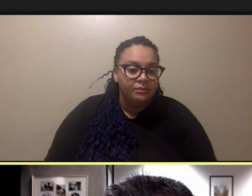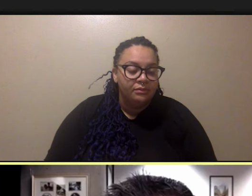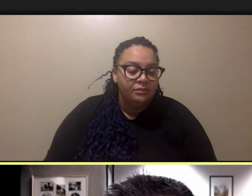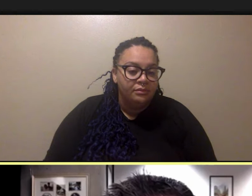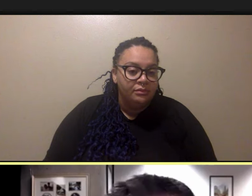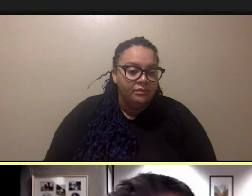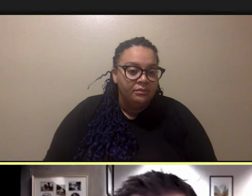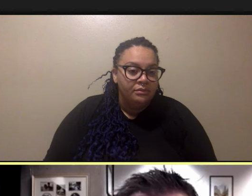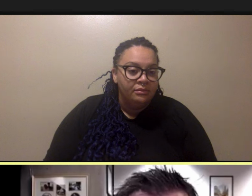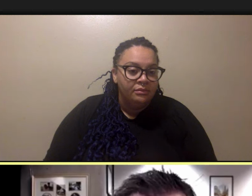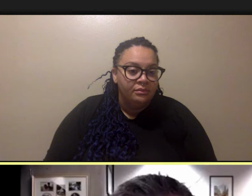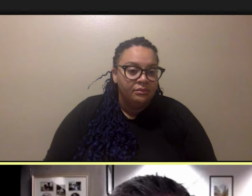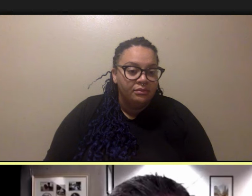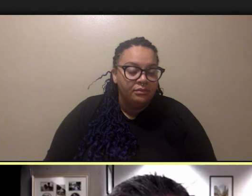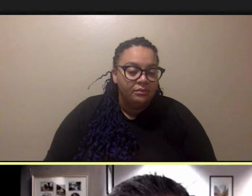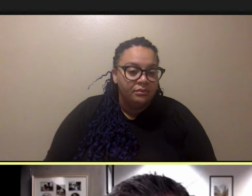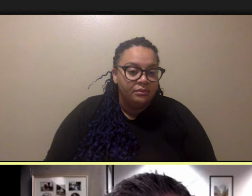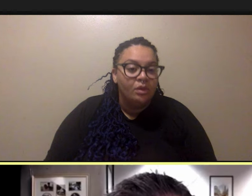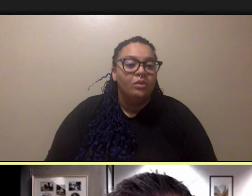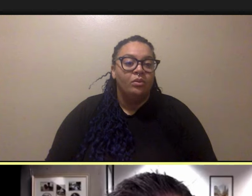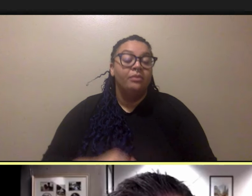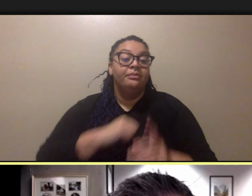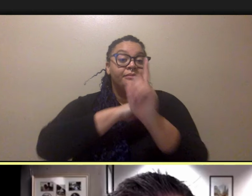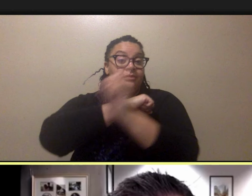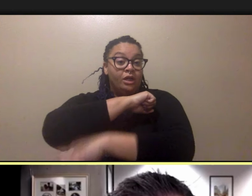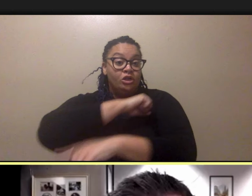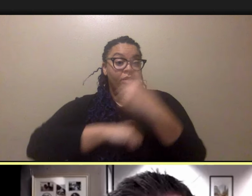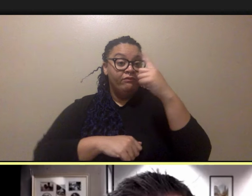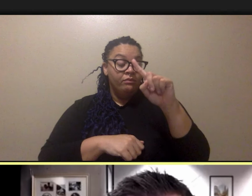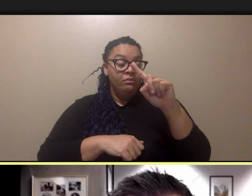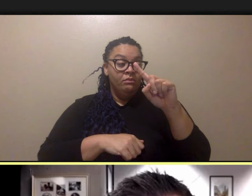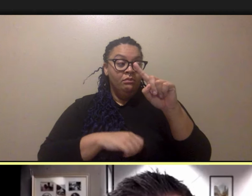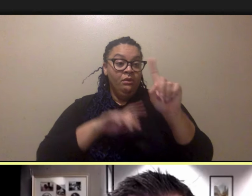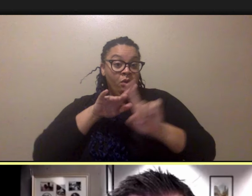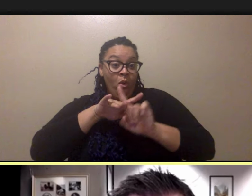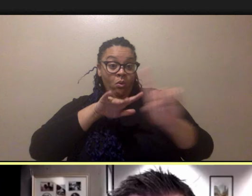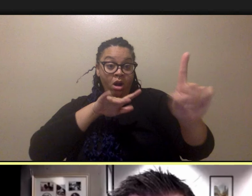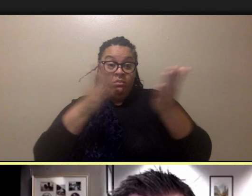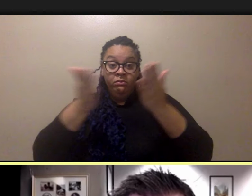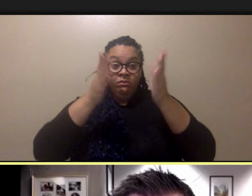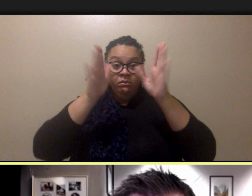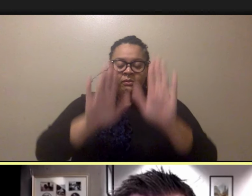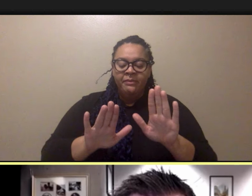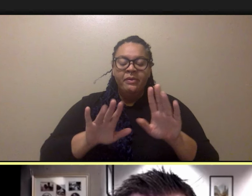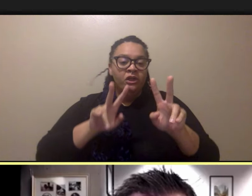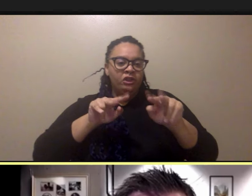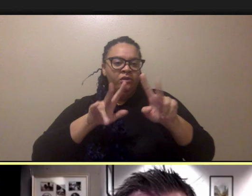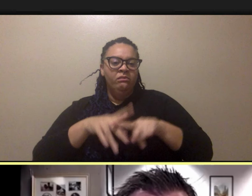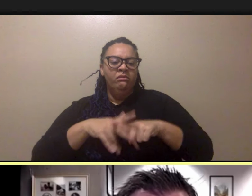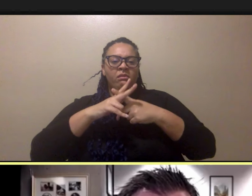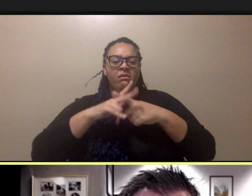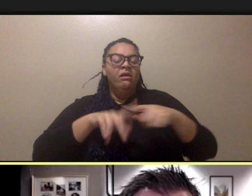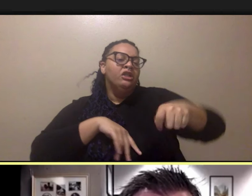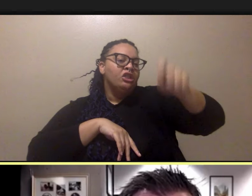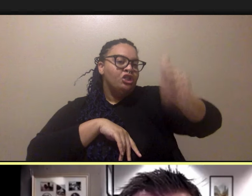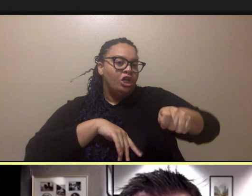punishment for runaway servants, or in the punishment for running away, judges started to